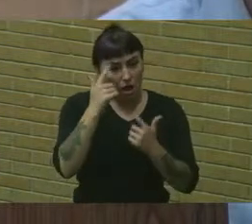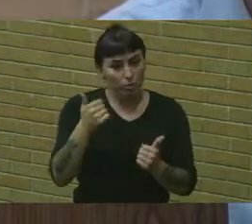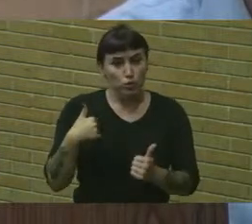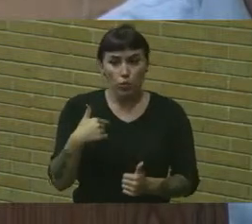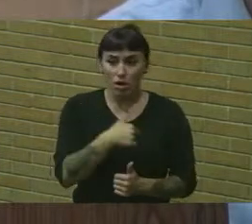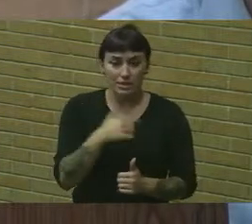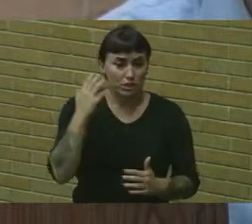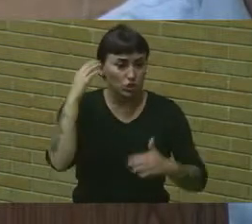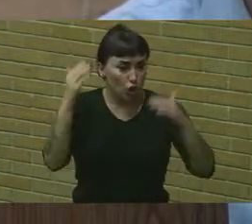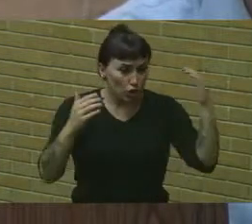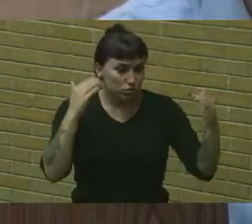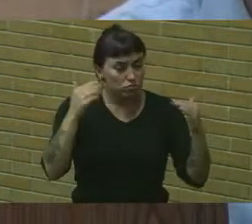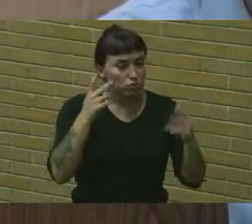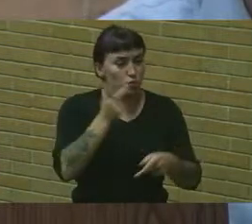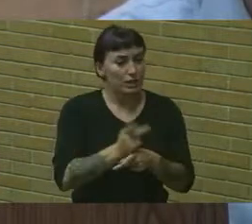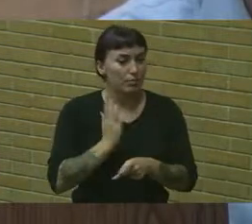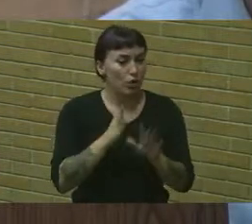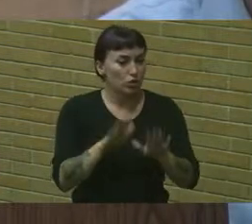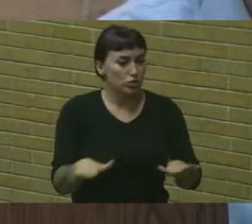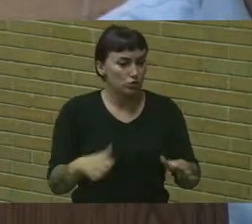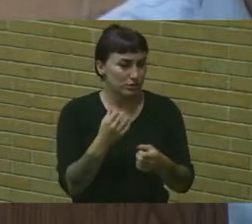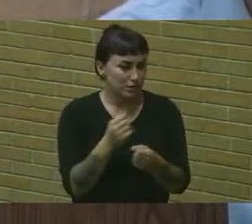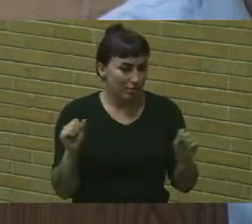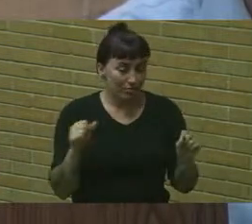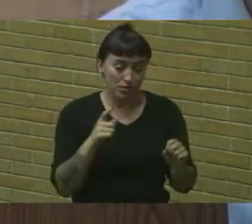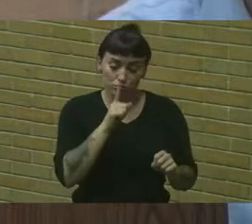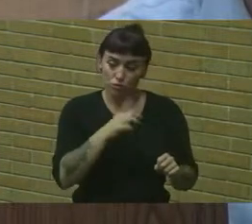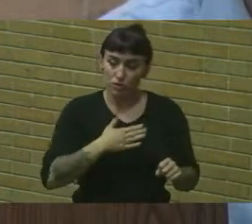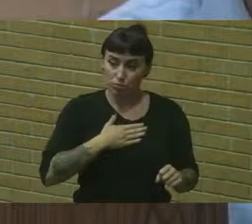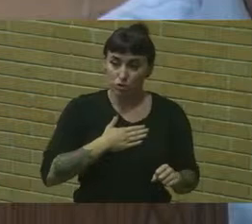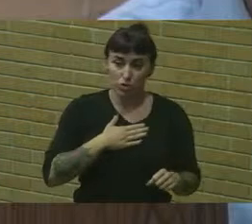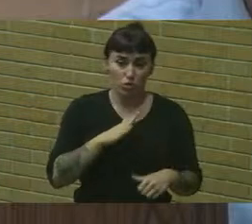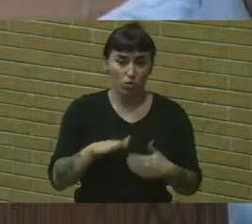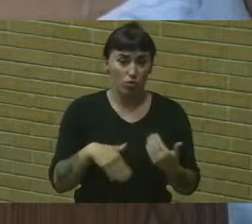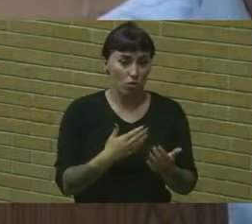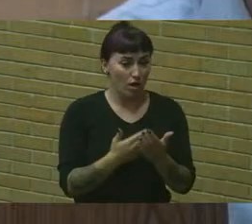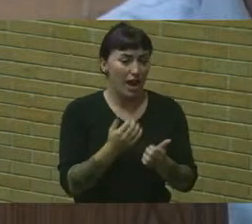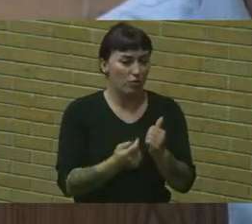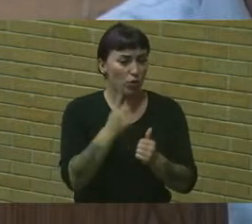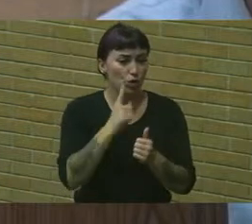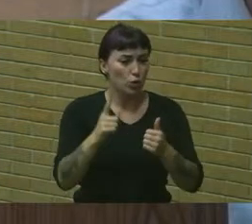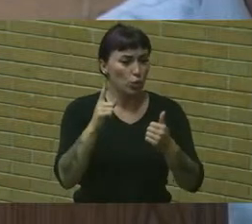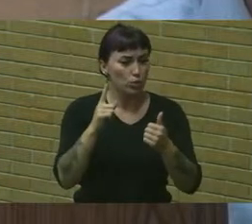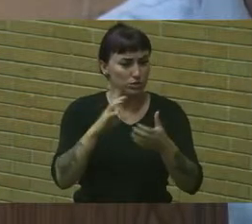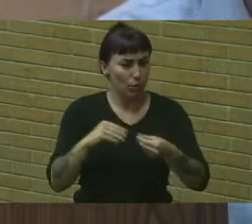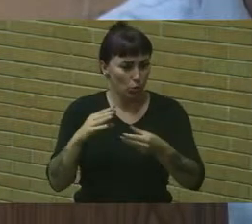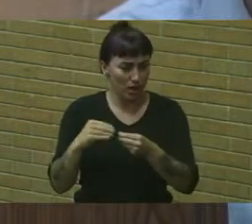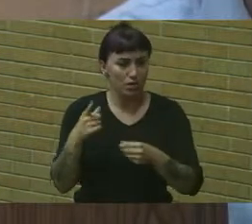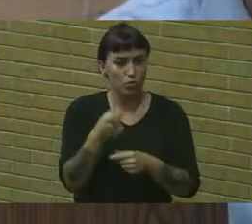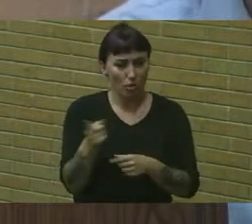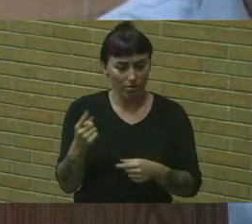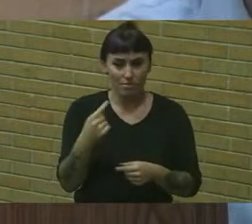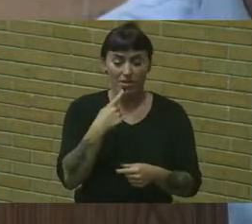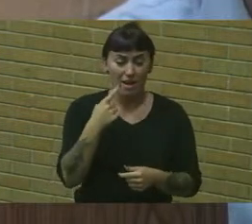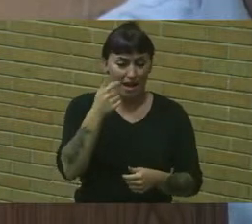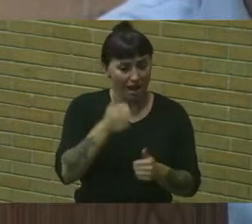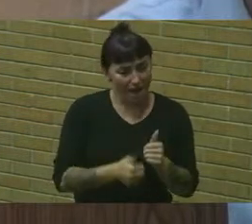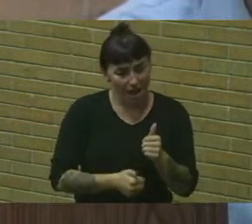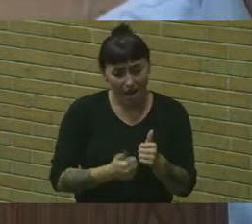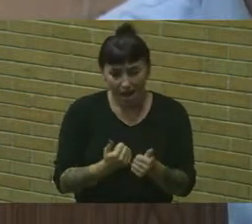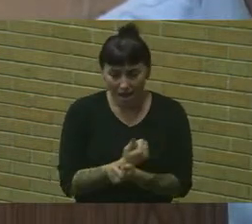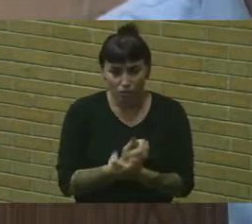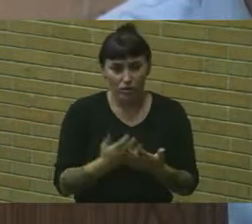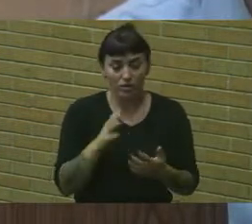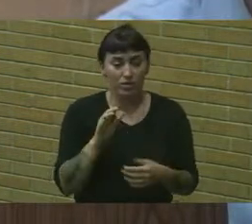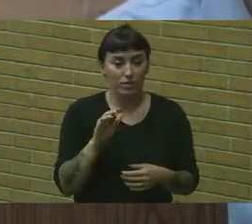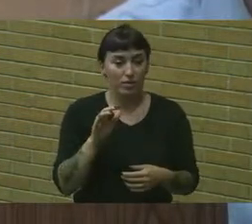as adults to keep our children safe. I really appreciated all that who spoke before and what they said, and every single thing